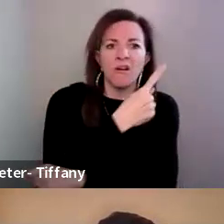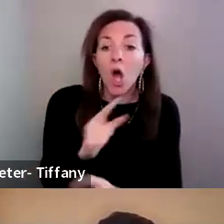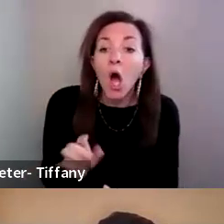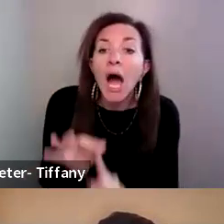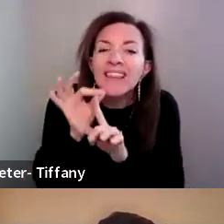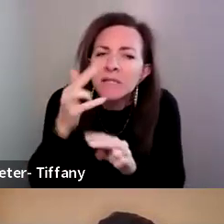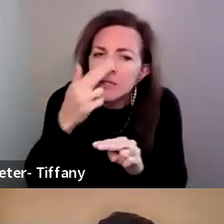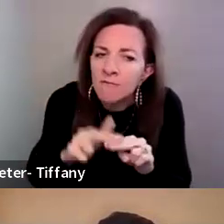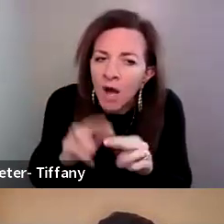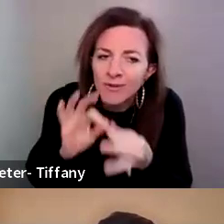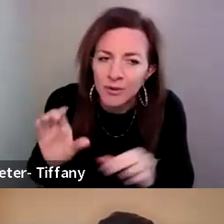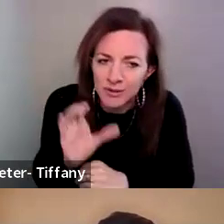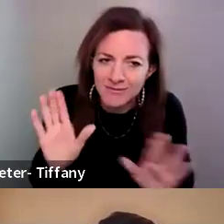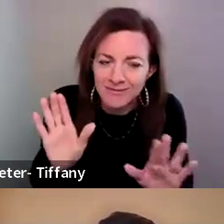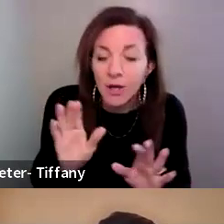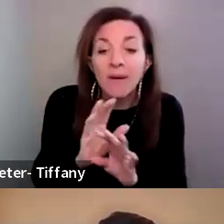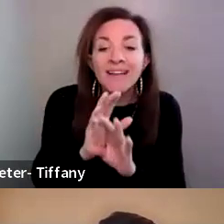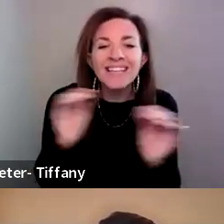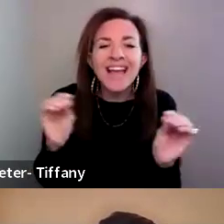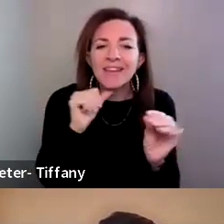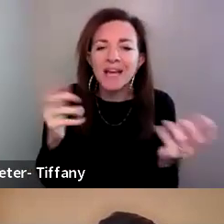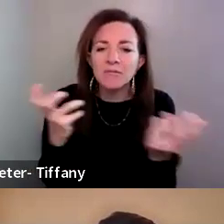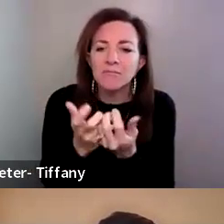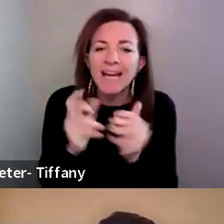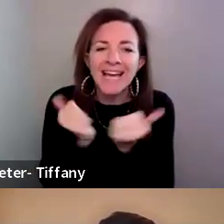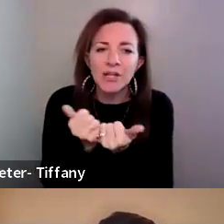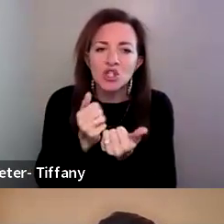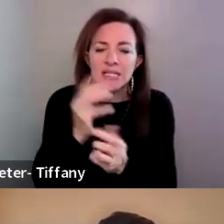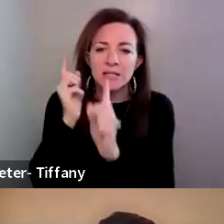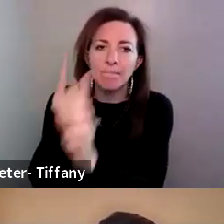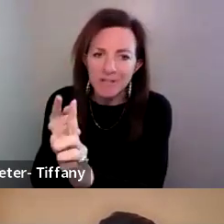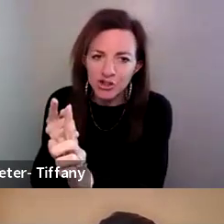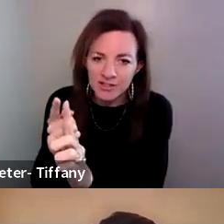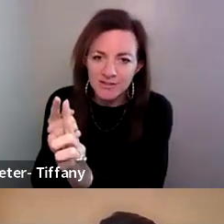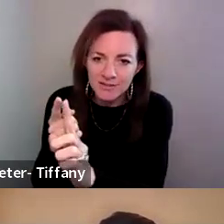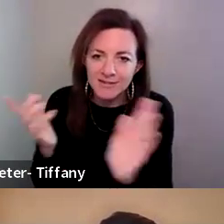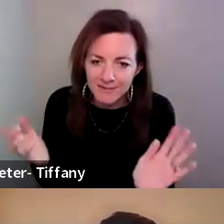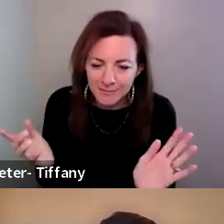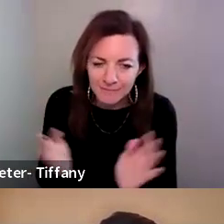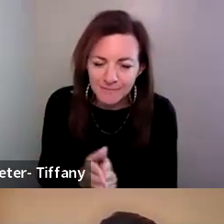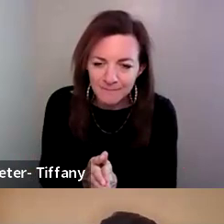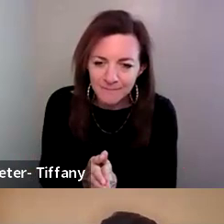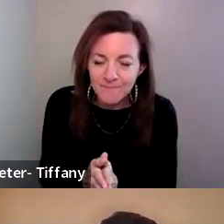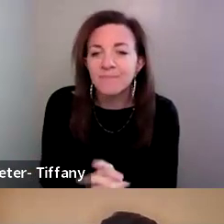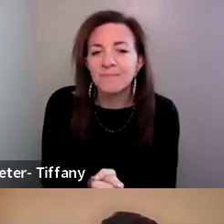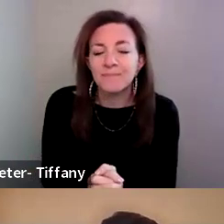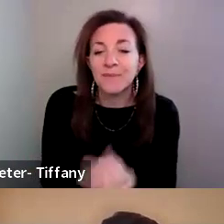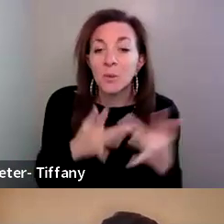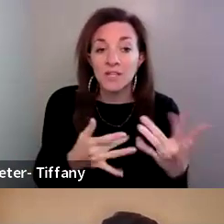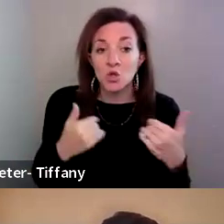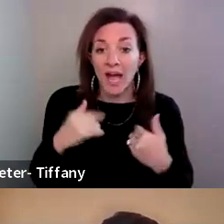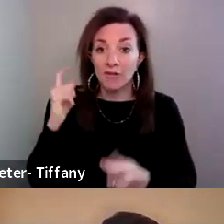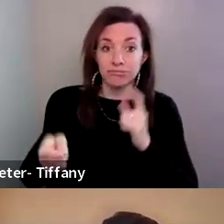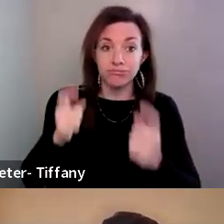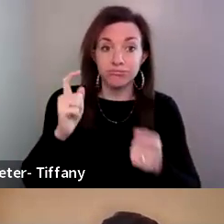fun, but nothing that wouldn't be in line with our agency mission. Okay. And then we usually have giveaways at